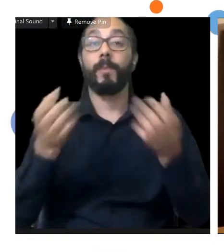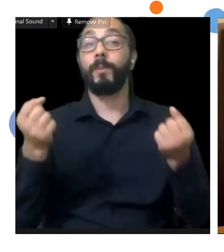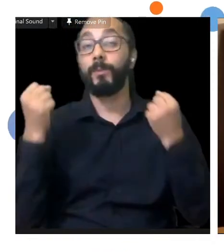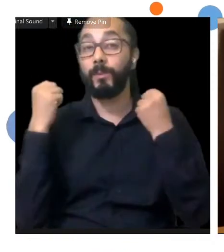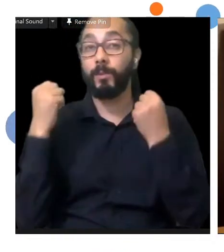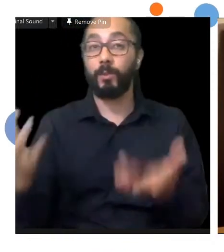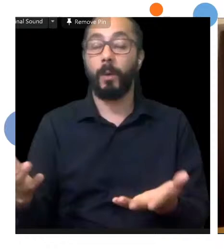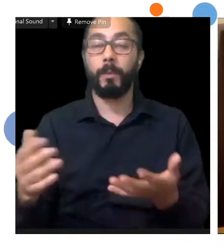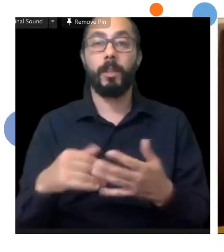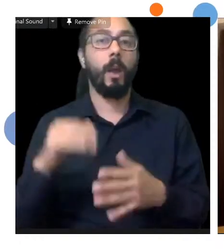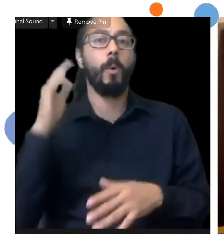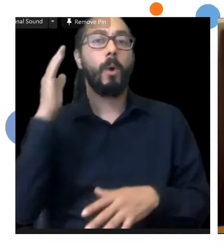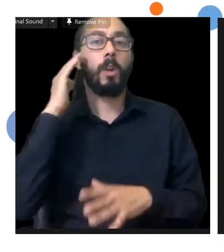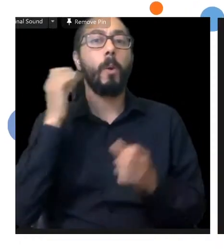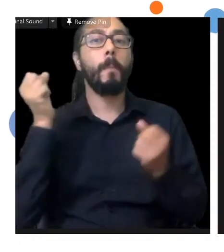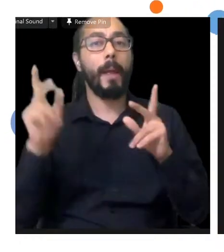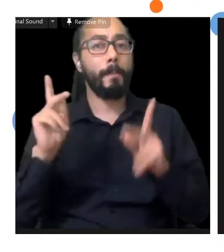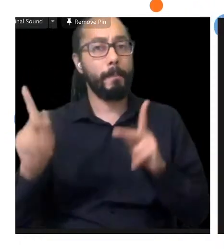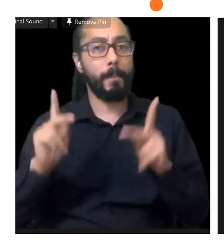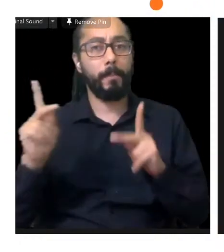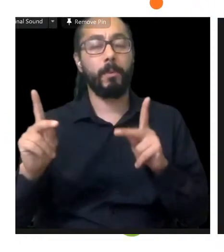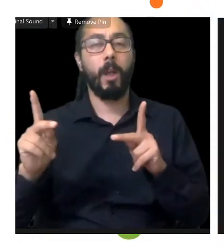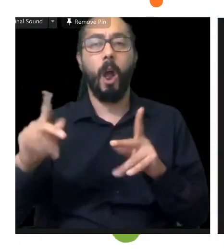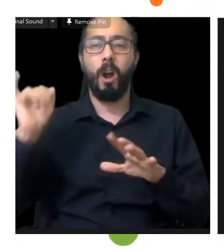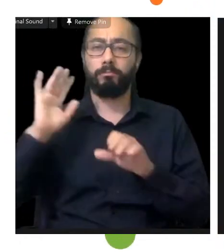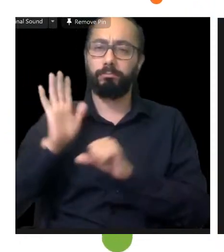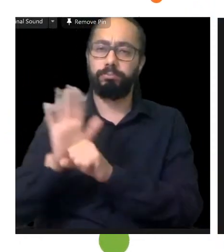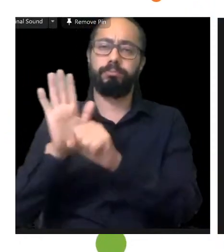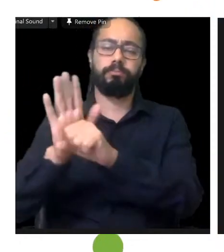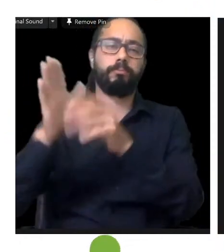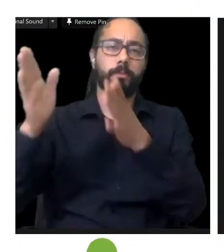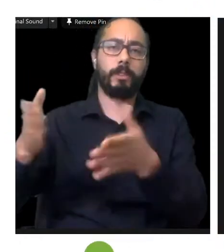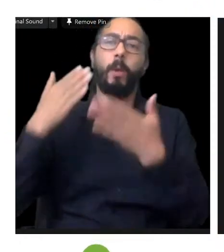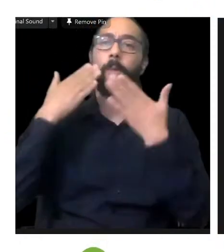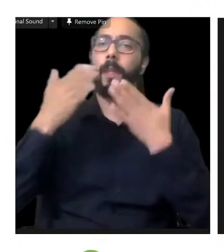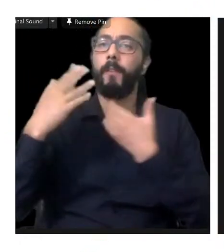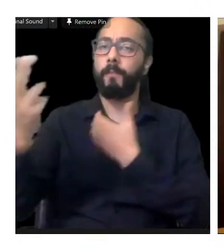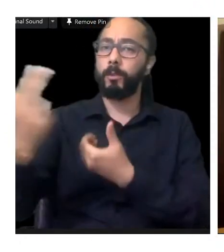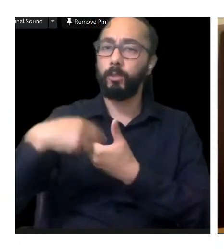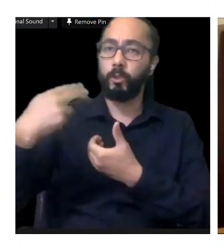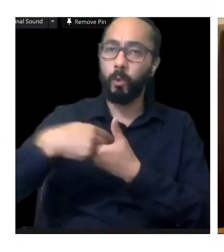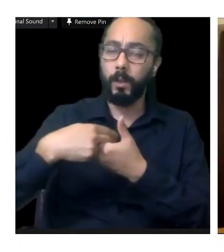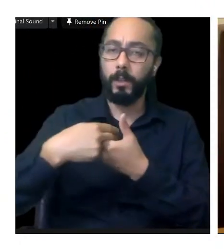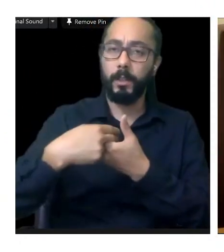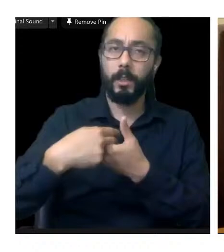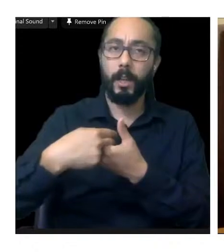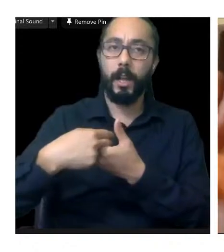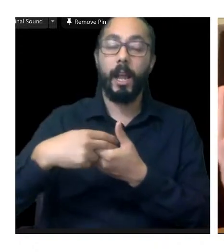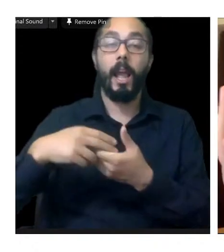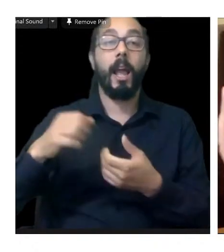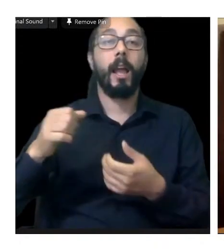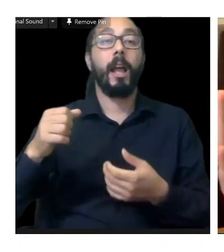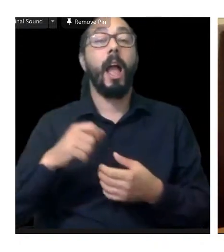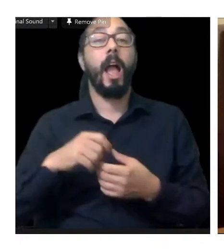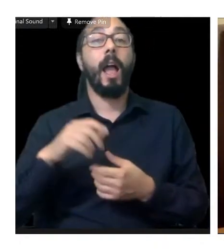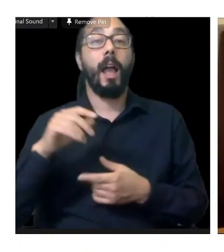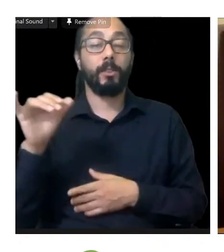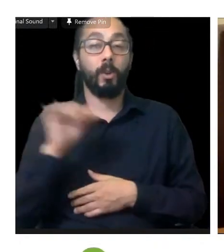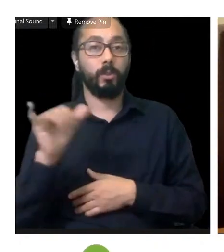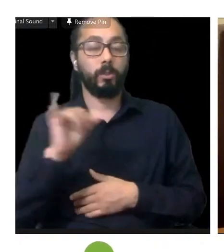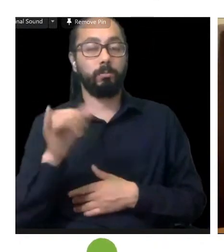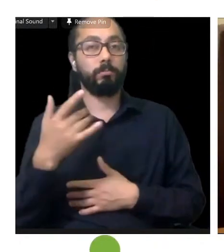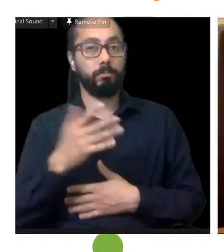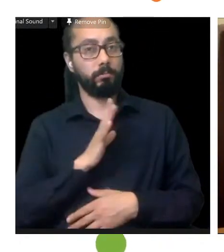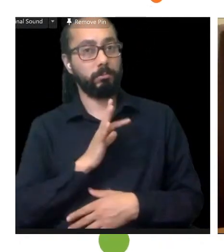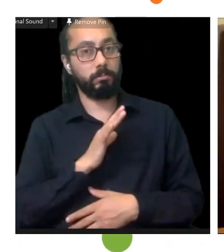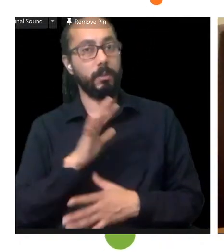wear their advocacy hats well. And I think it's great for them to be reminded of the argument that we can be making around this data moving